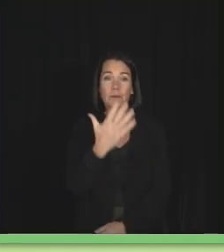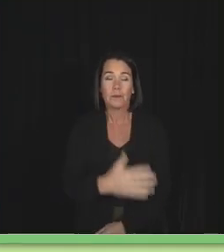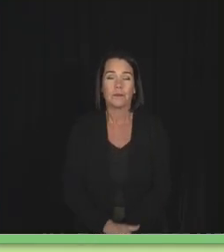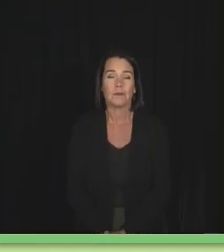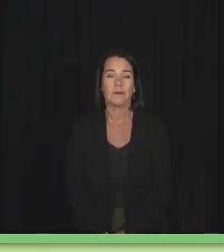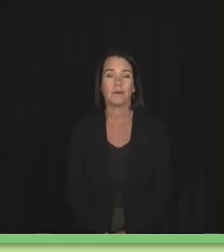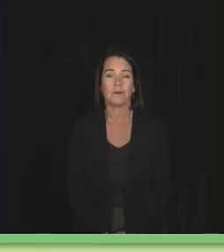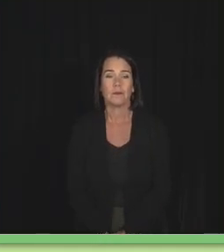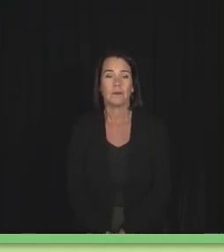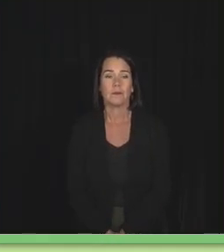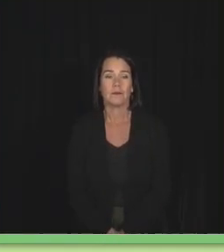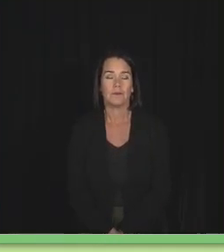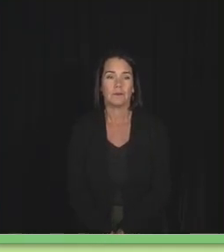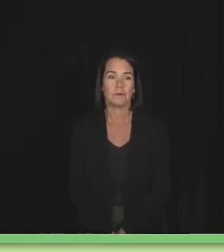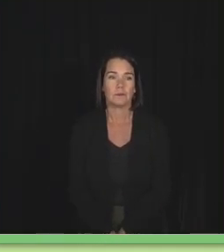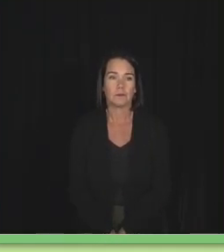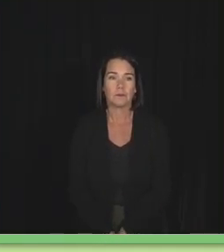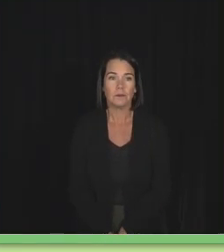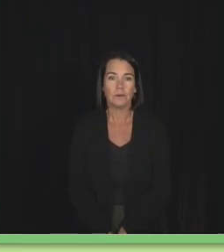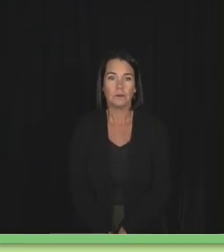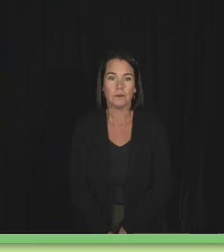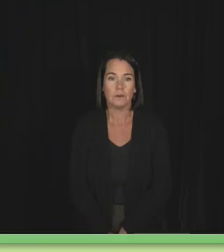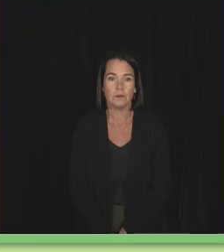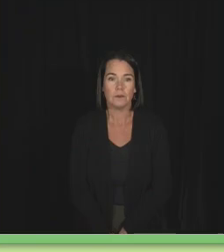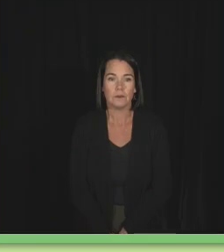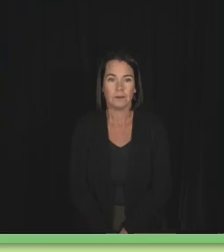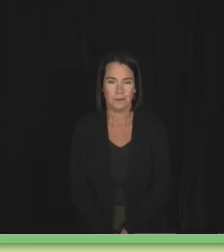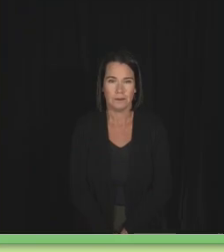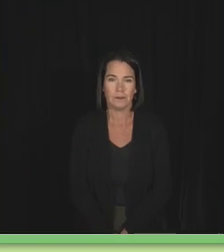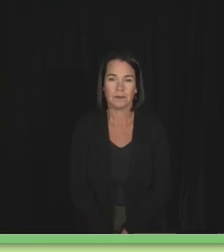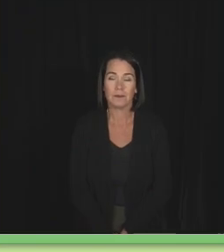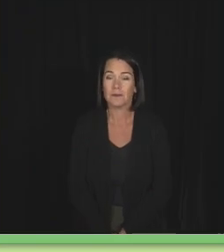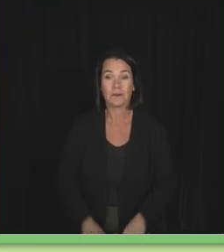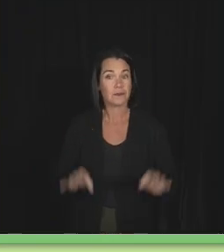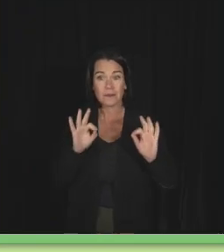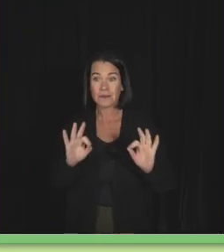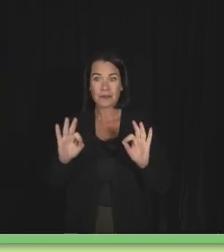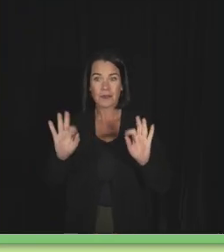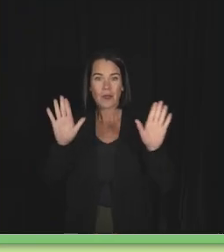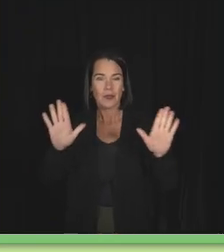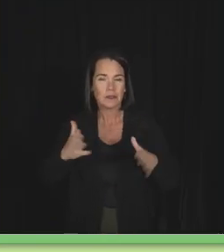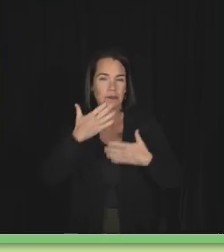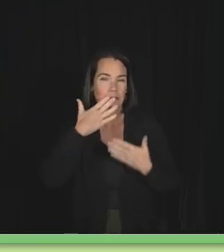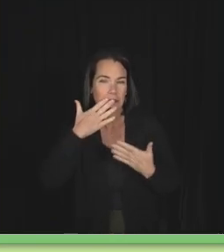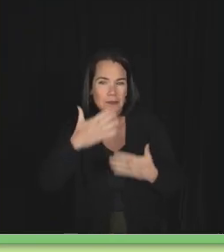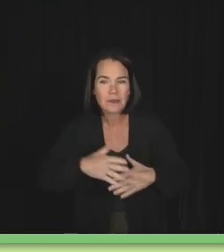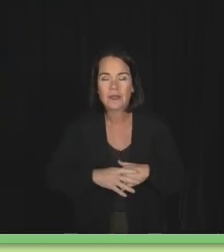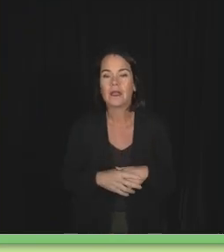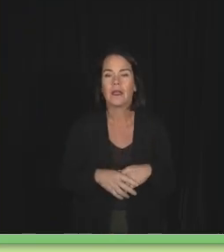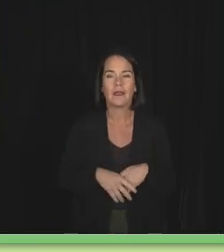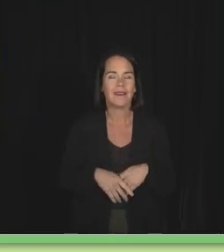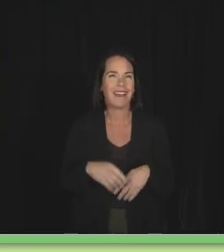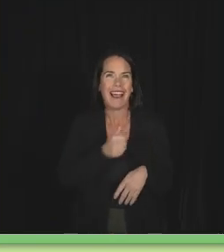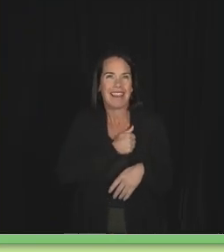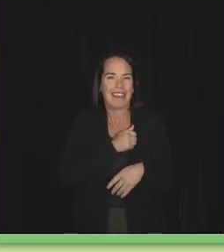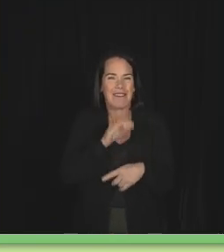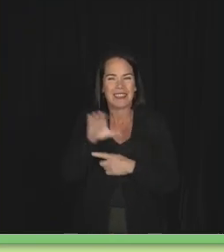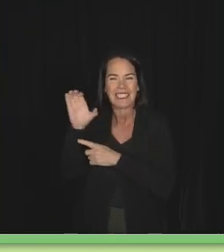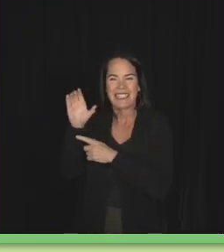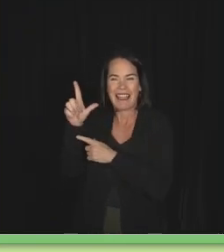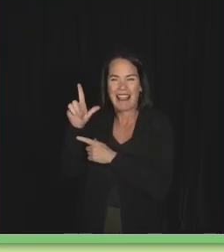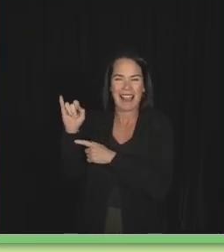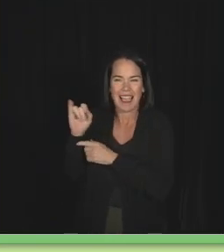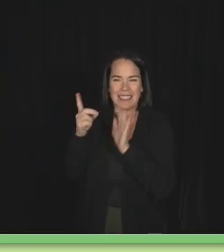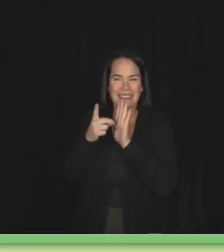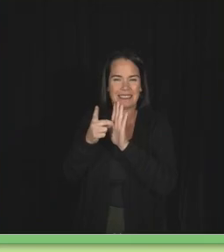Great job. Thank you. Awesome, thanks, thank you. I always love a good CLI demo. I